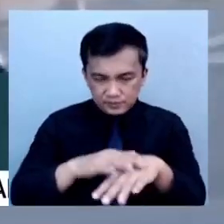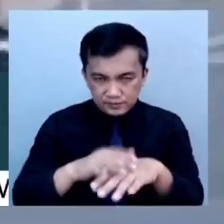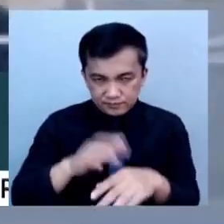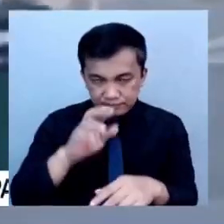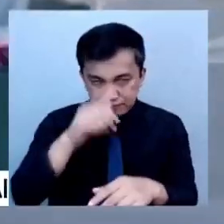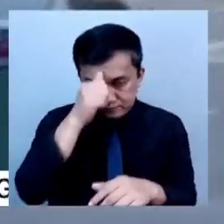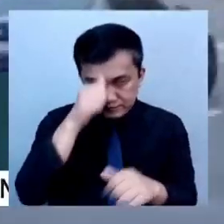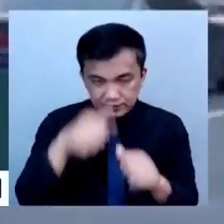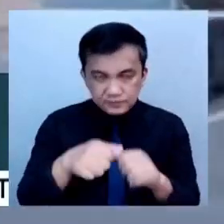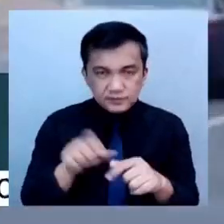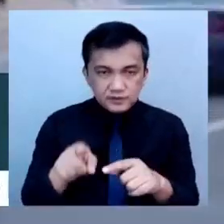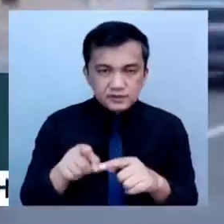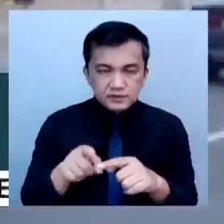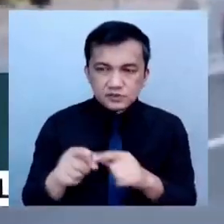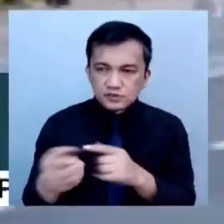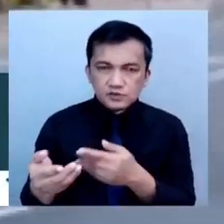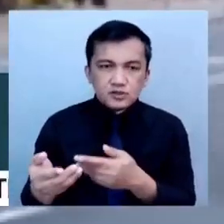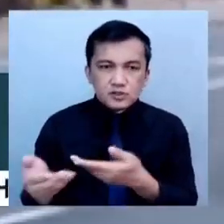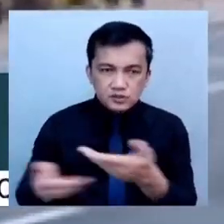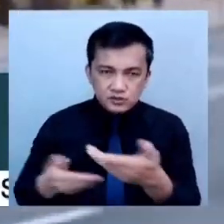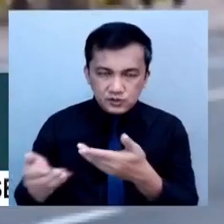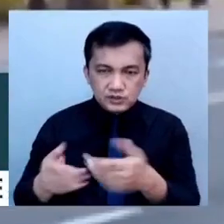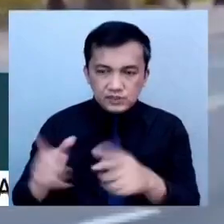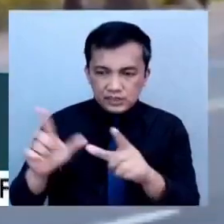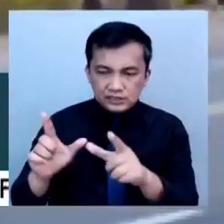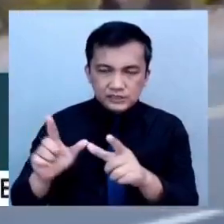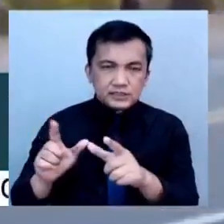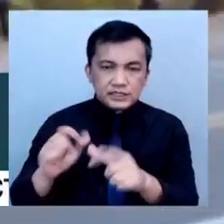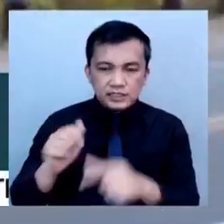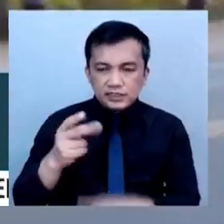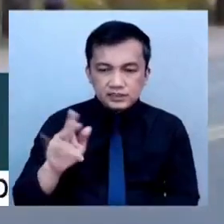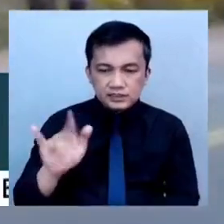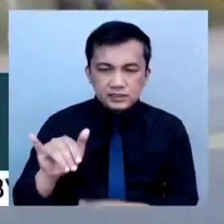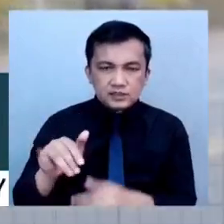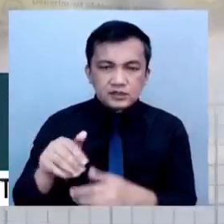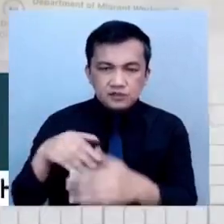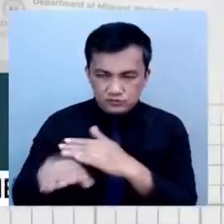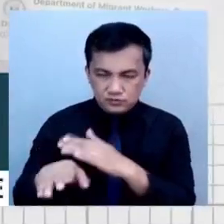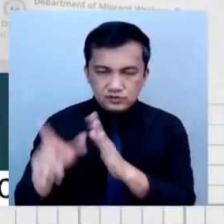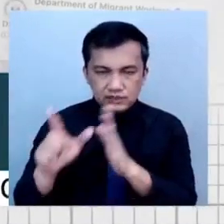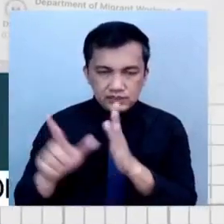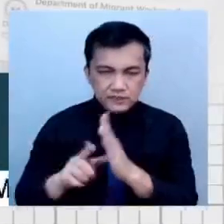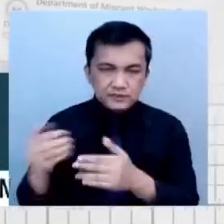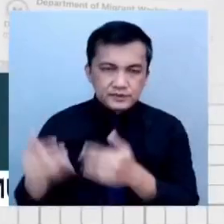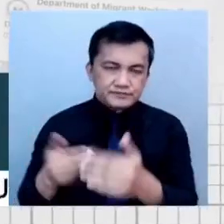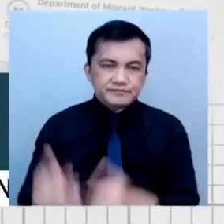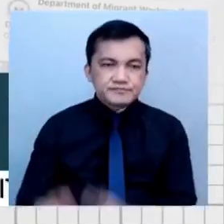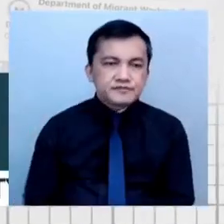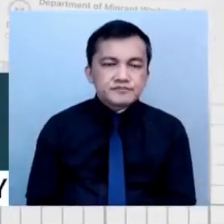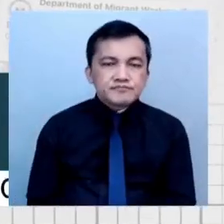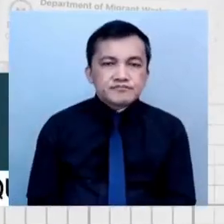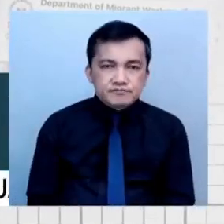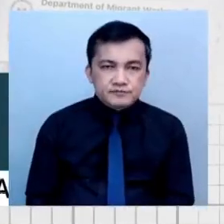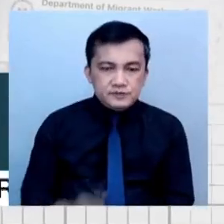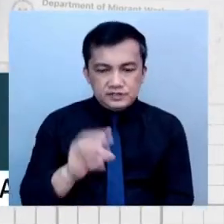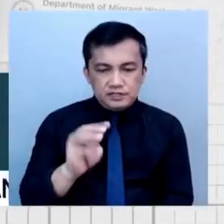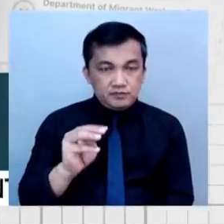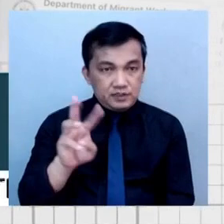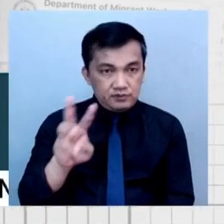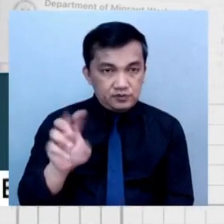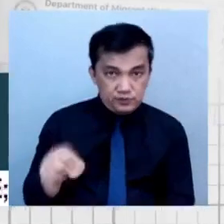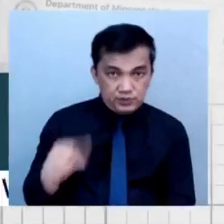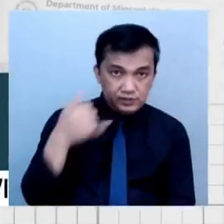deal only with licensed recruitment agencies and go through the legal process. The DMW may be reached through their